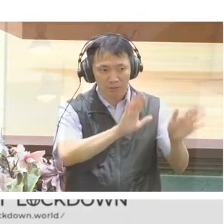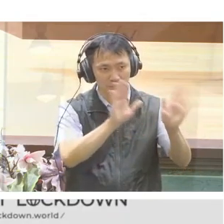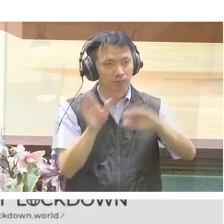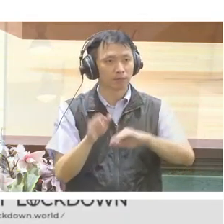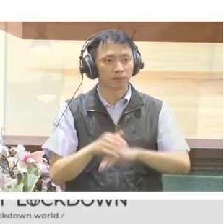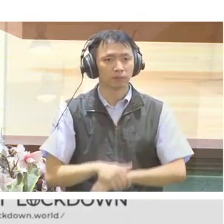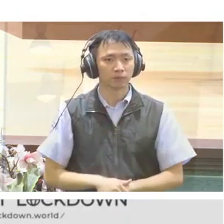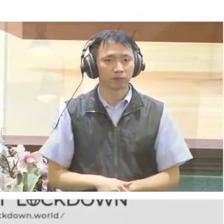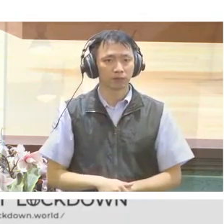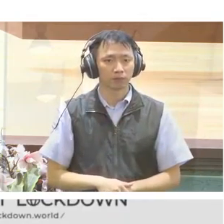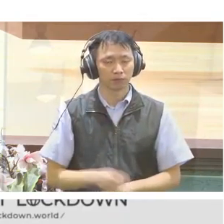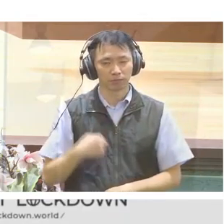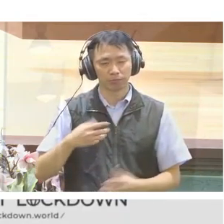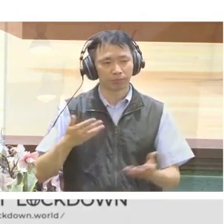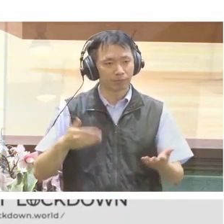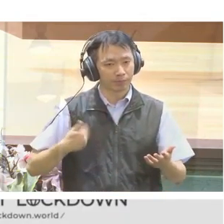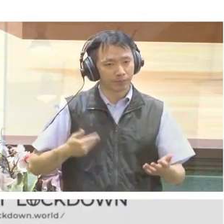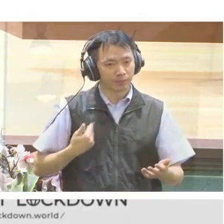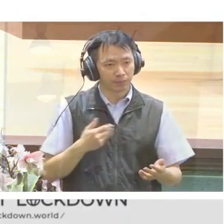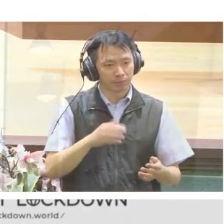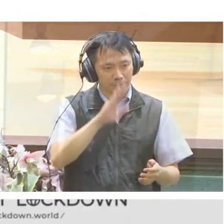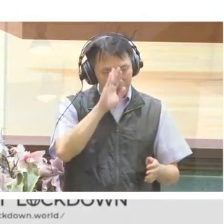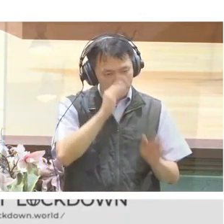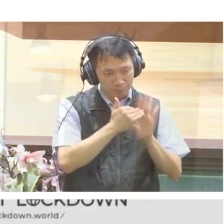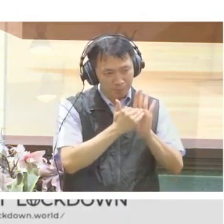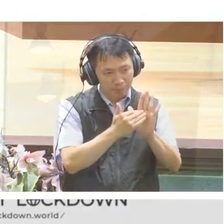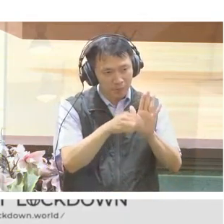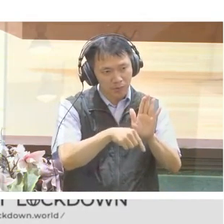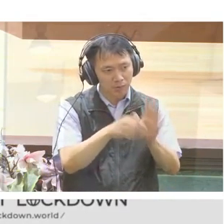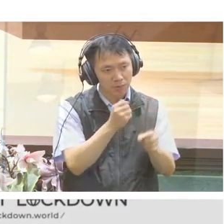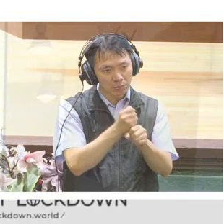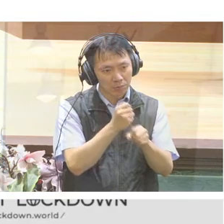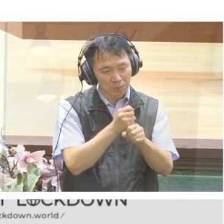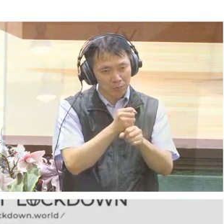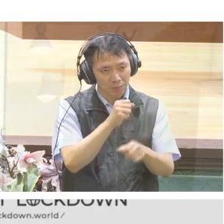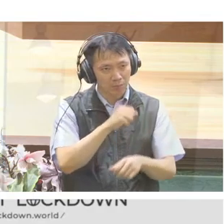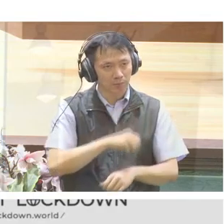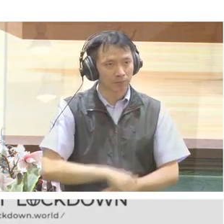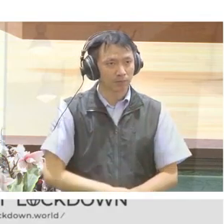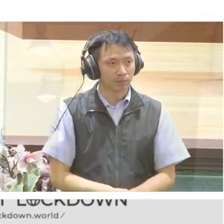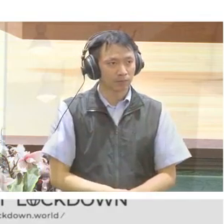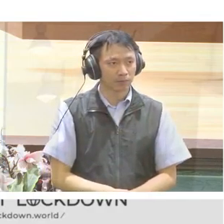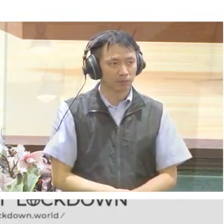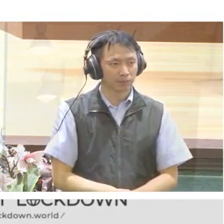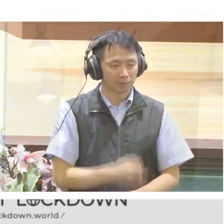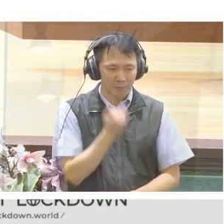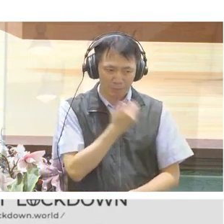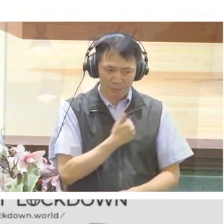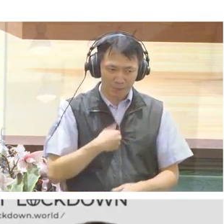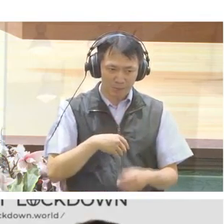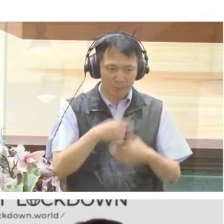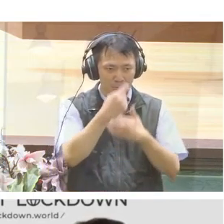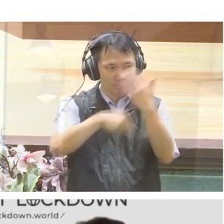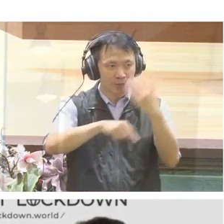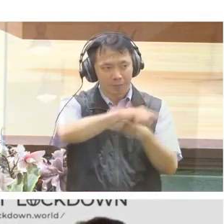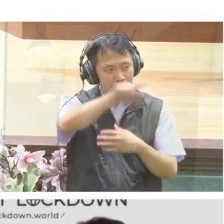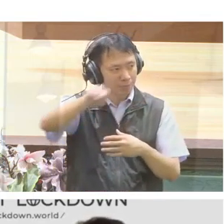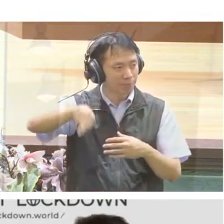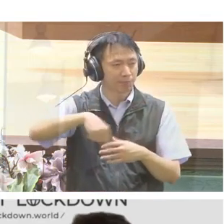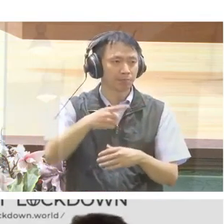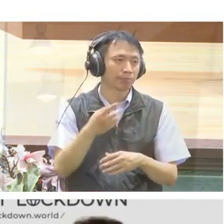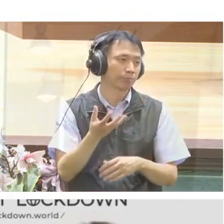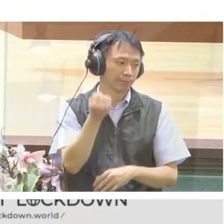in and hear the stories, it very much does. The other thing I want to just also say is that, yes, there's been a lot